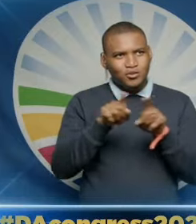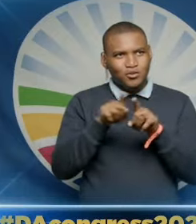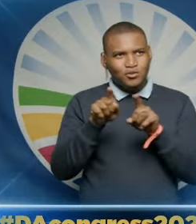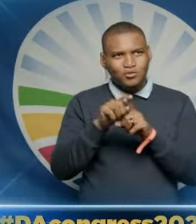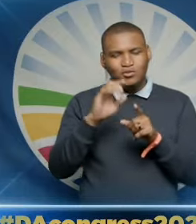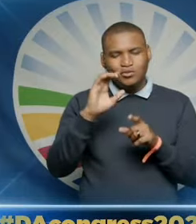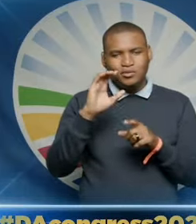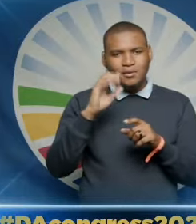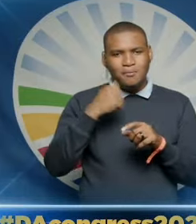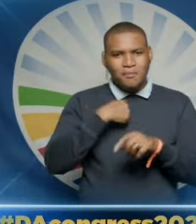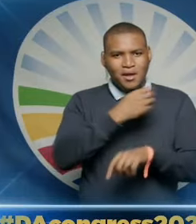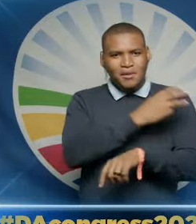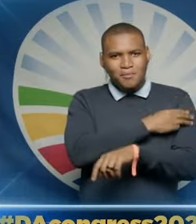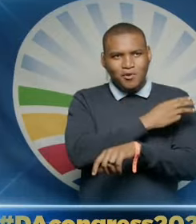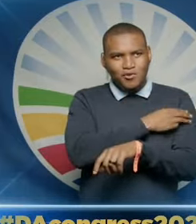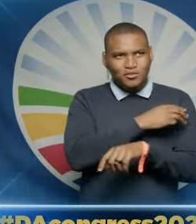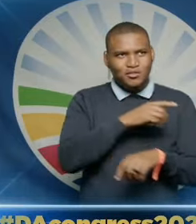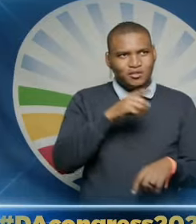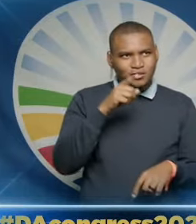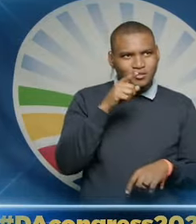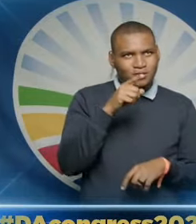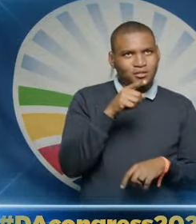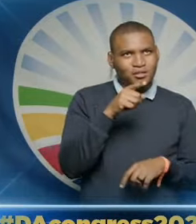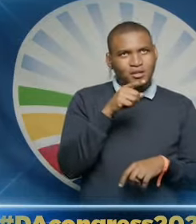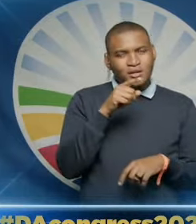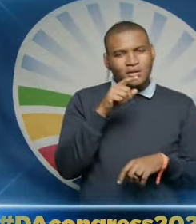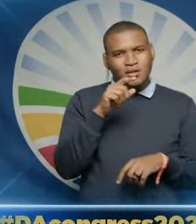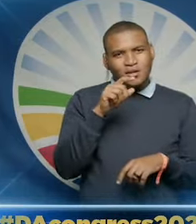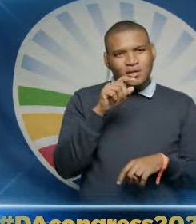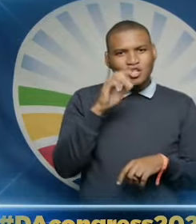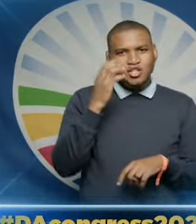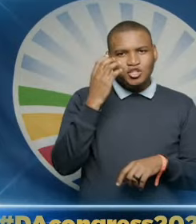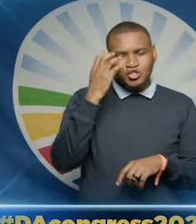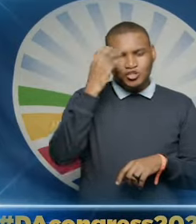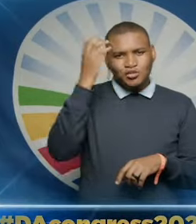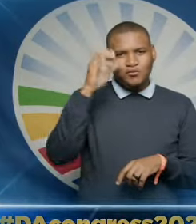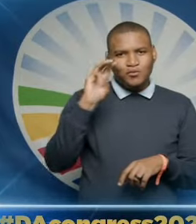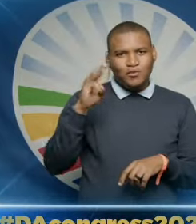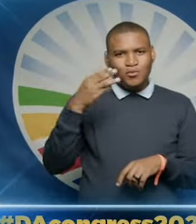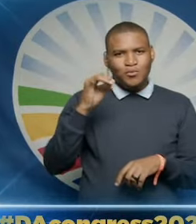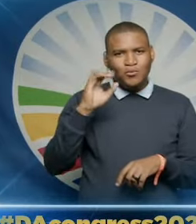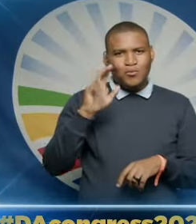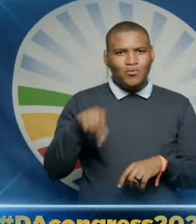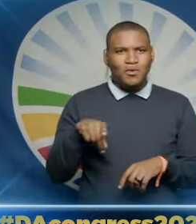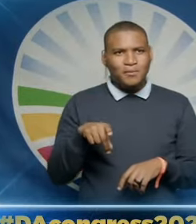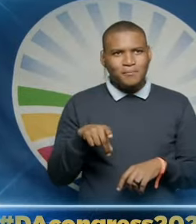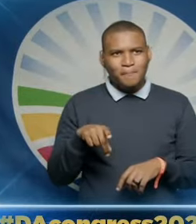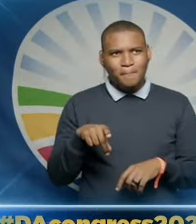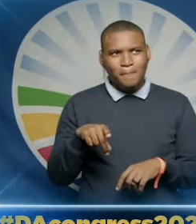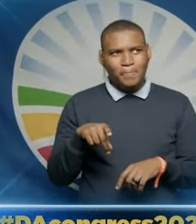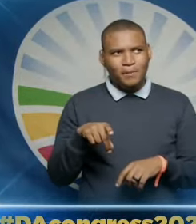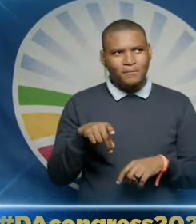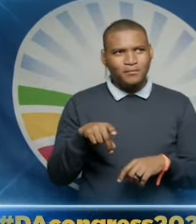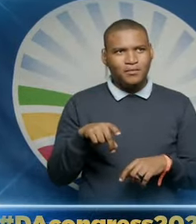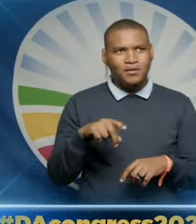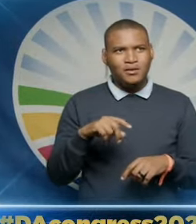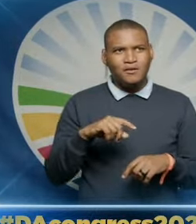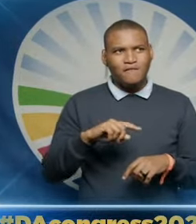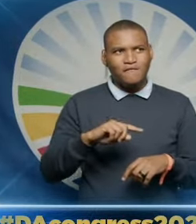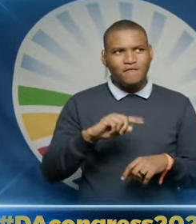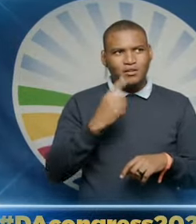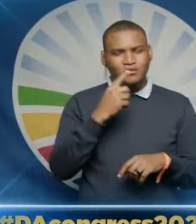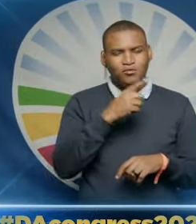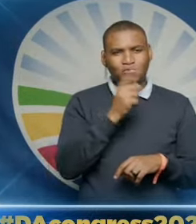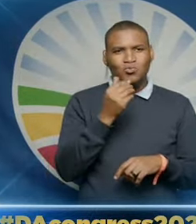boss, Siviwe Kwakube. Thank you so much for joining us. Thank you. Siv, I'll go into you first.